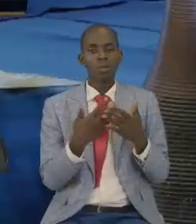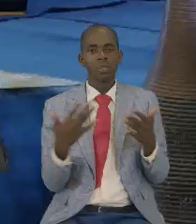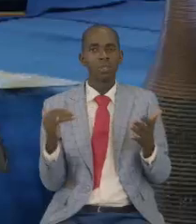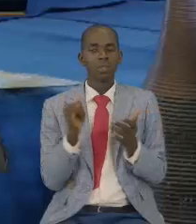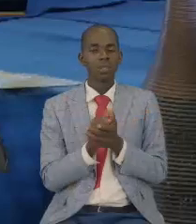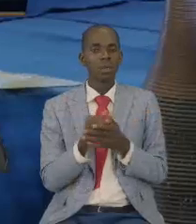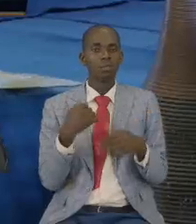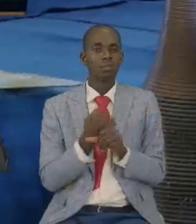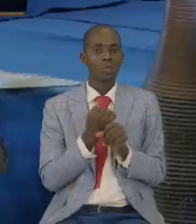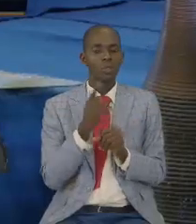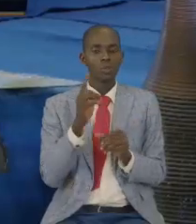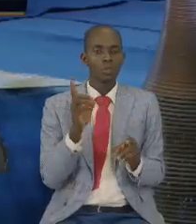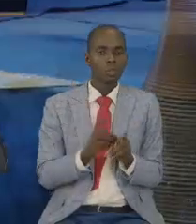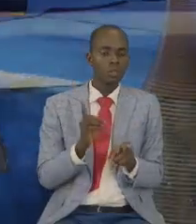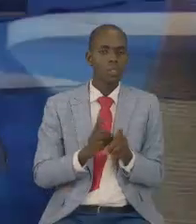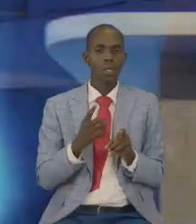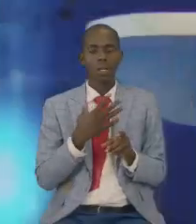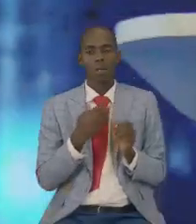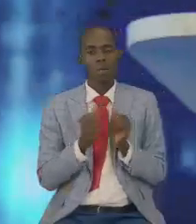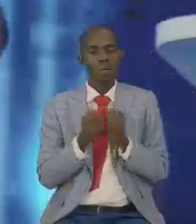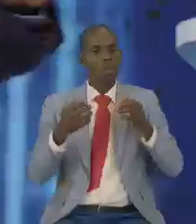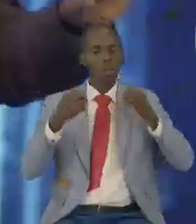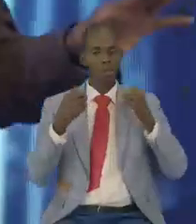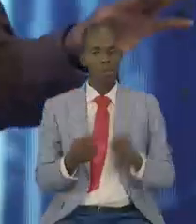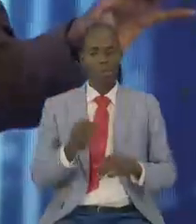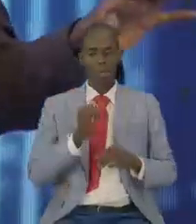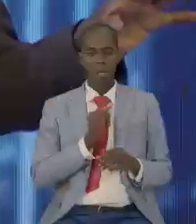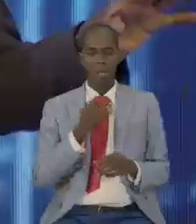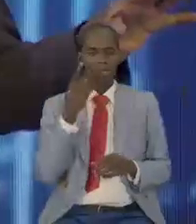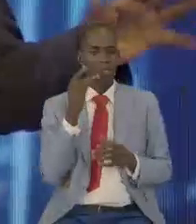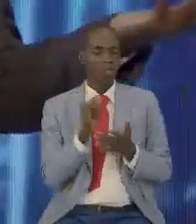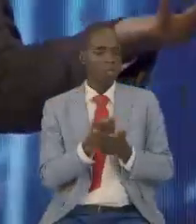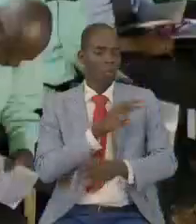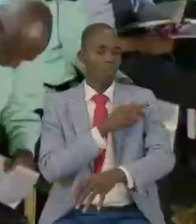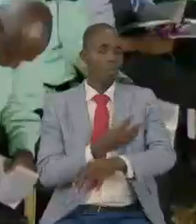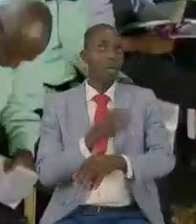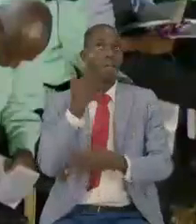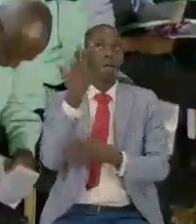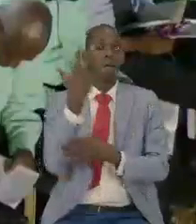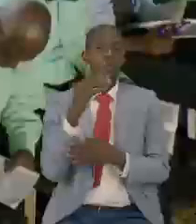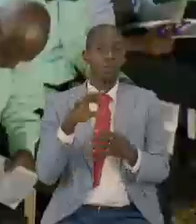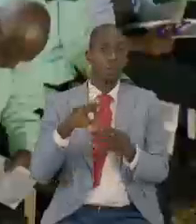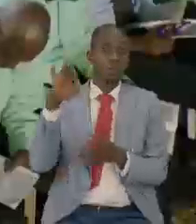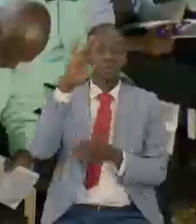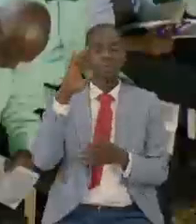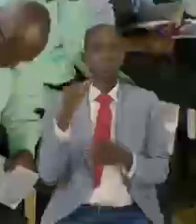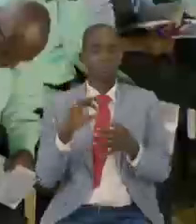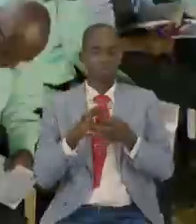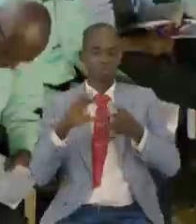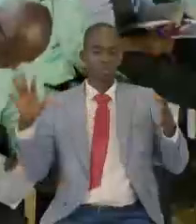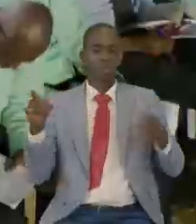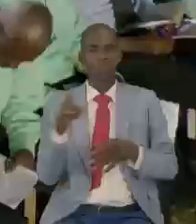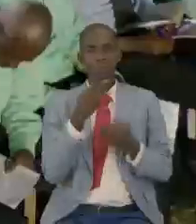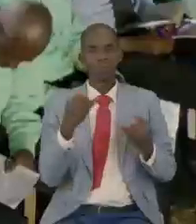see that mighty hand spiritually is untying you tonight. And I see that as we mention